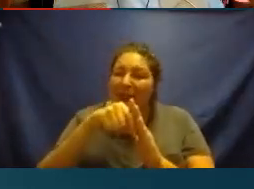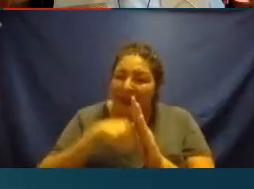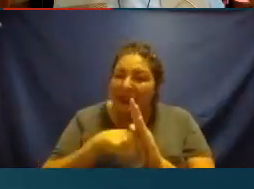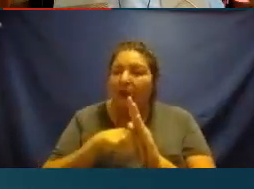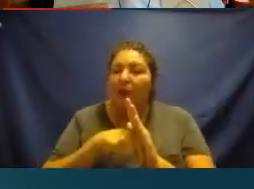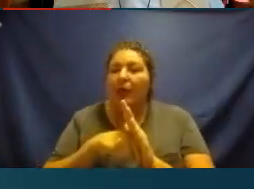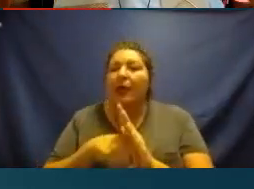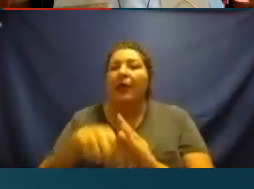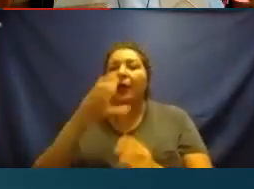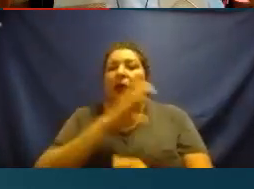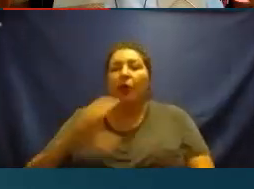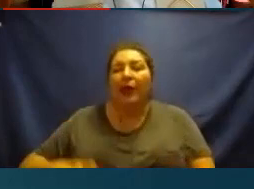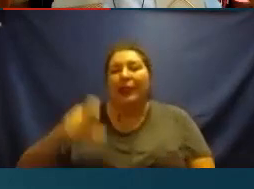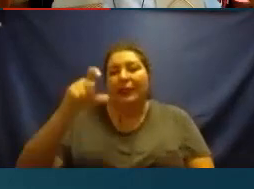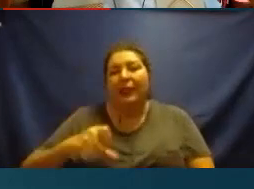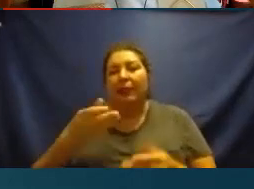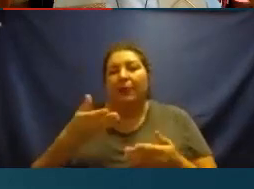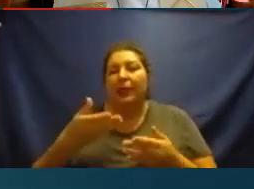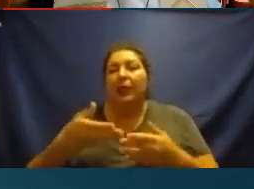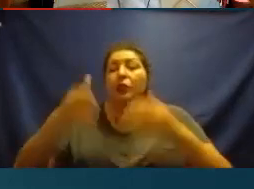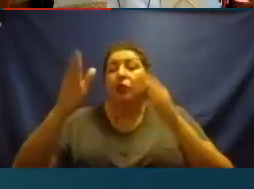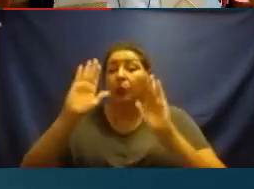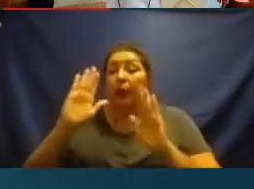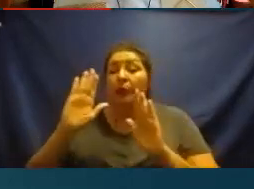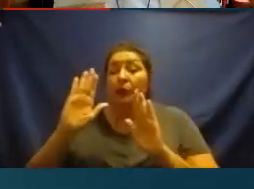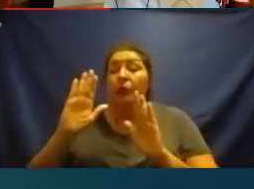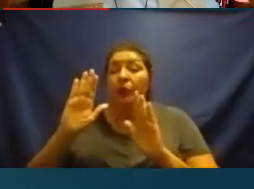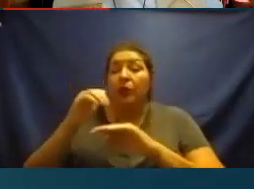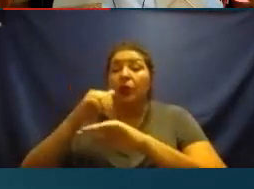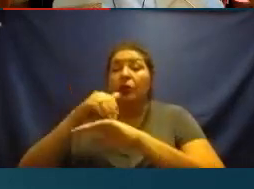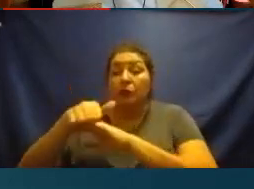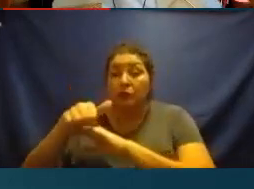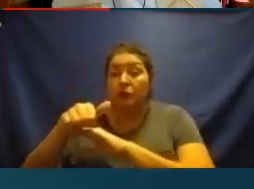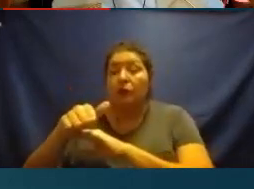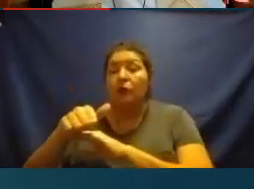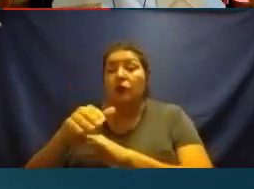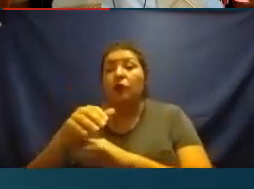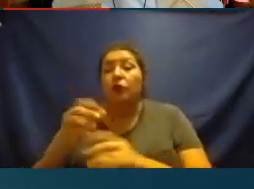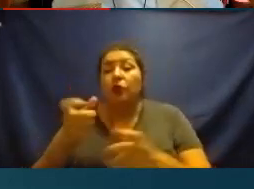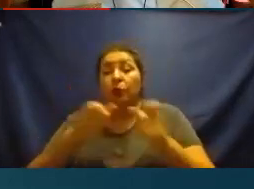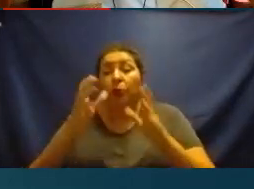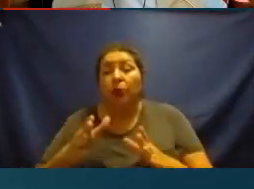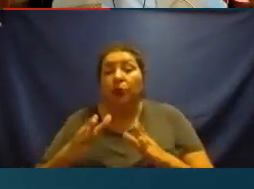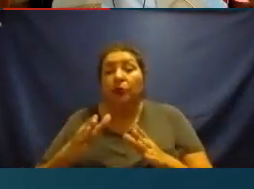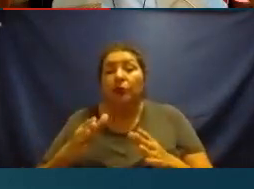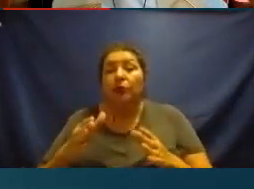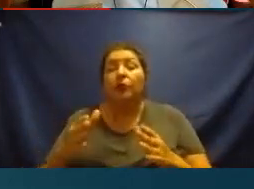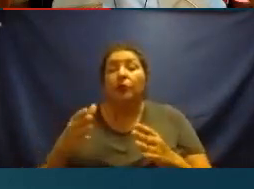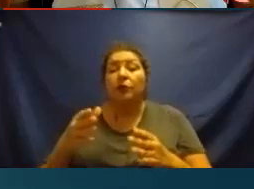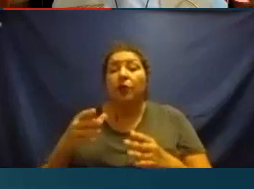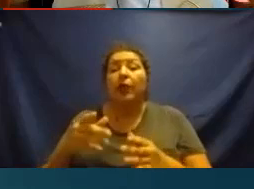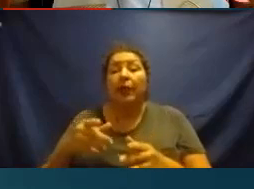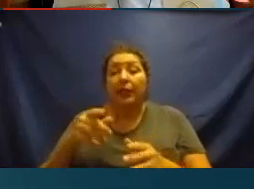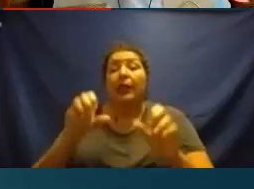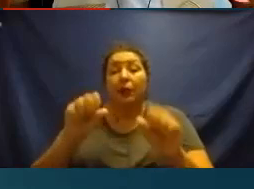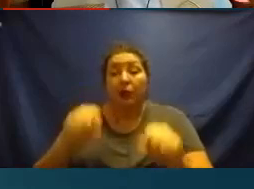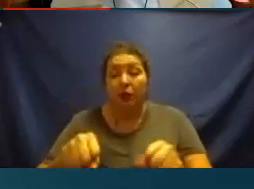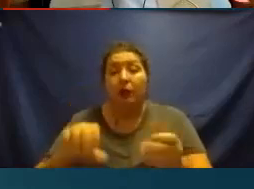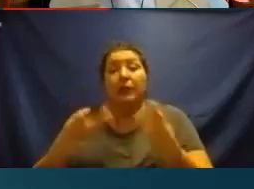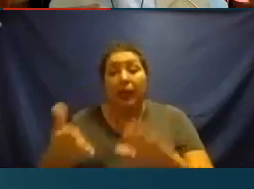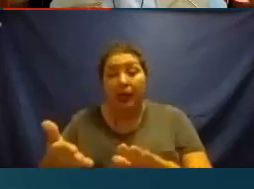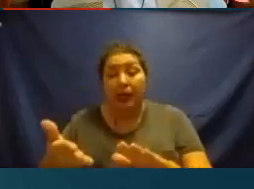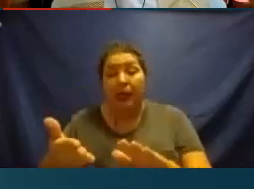handed over to the chief priests and rulers to be delivered and condemned to death and